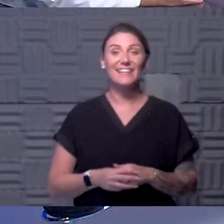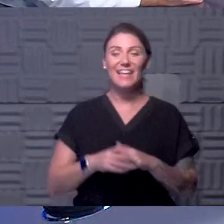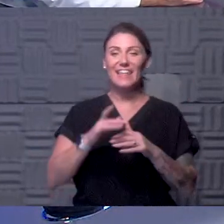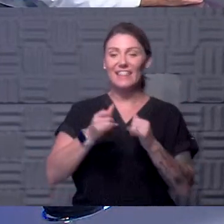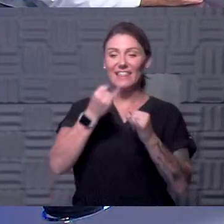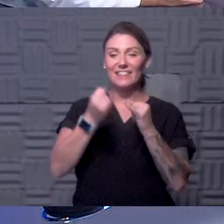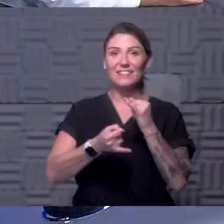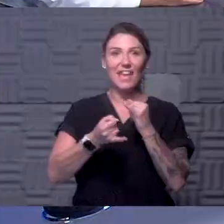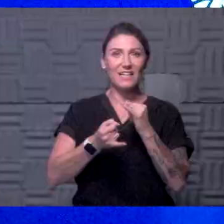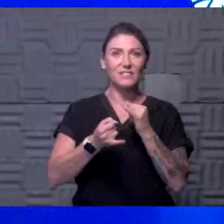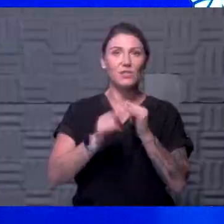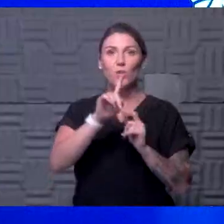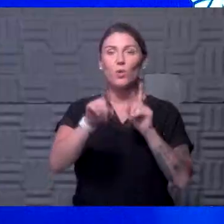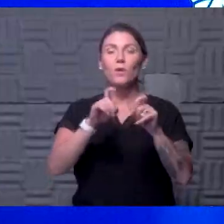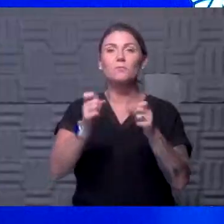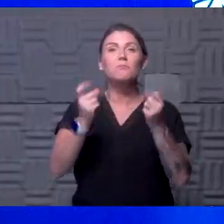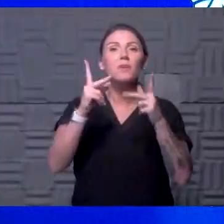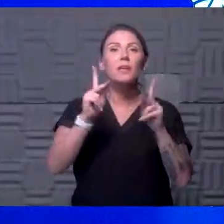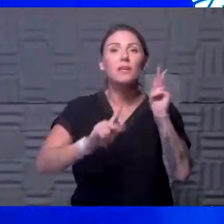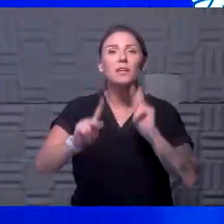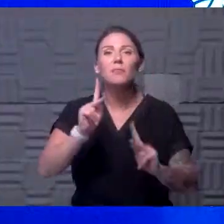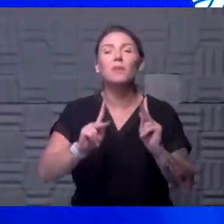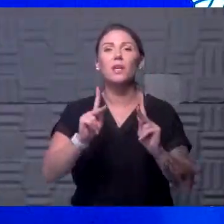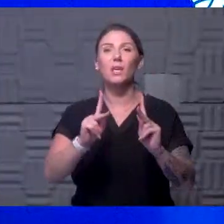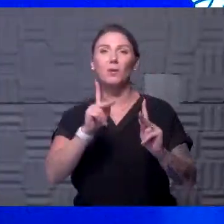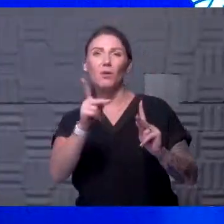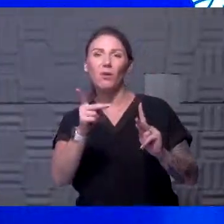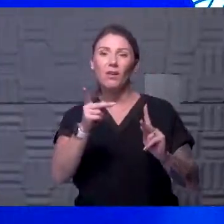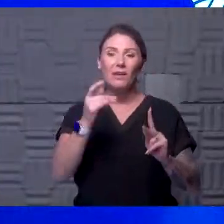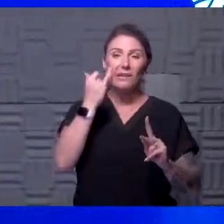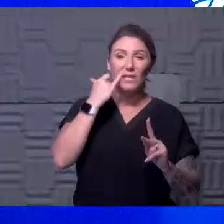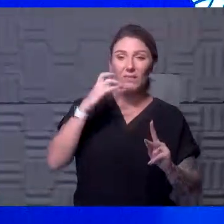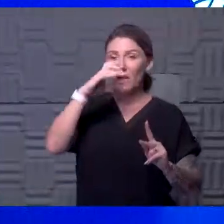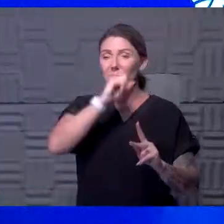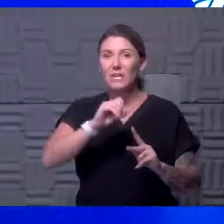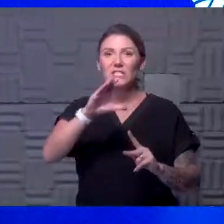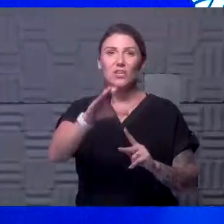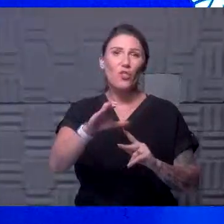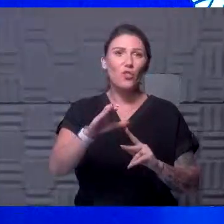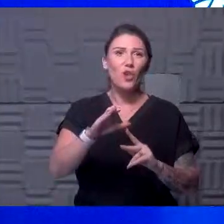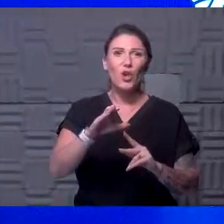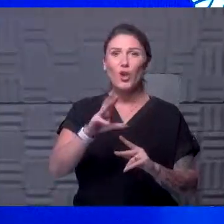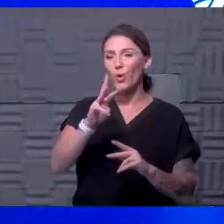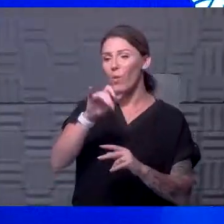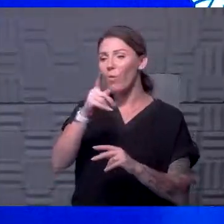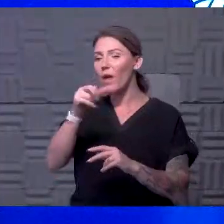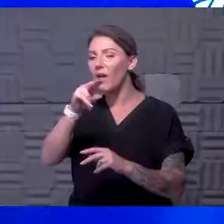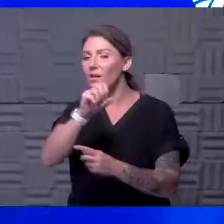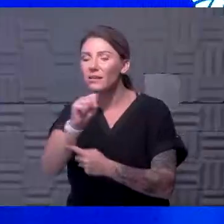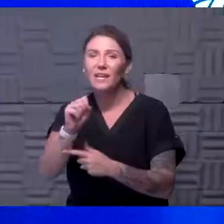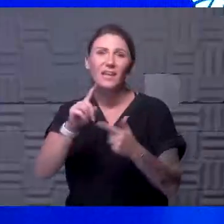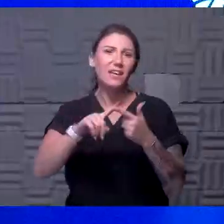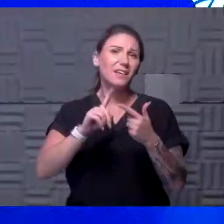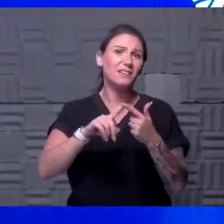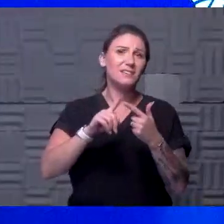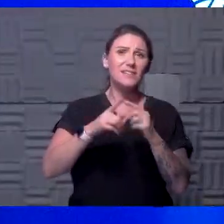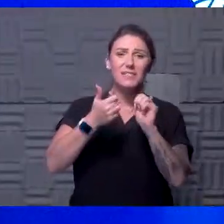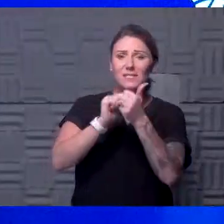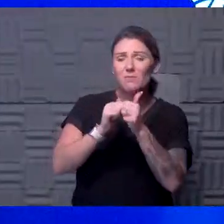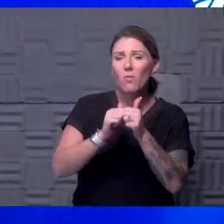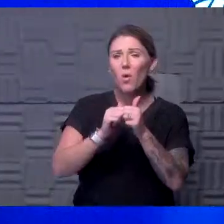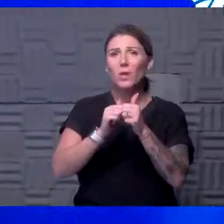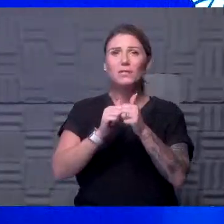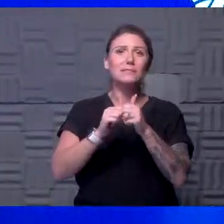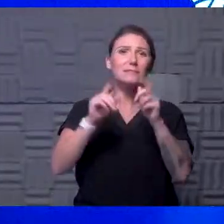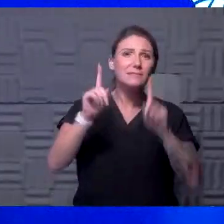lot of people are asking, did people miss their wellness exams and their sports exams? Did they miss their vaccinations? And then Jessica